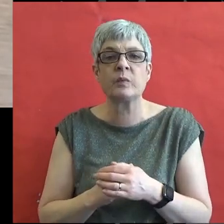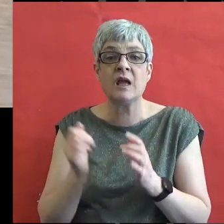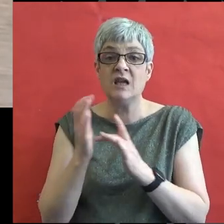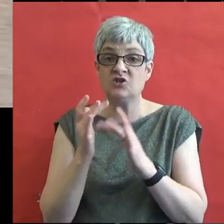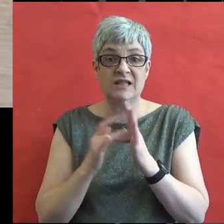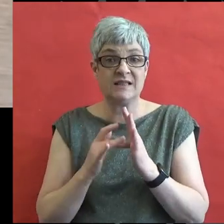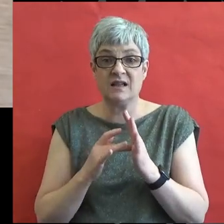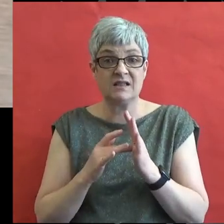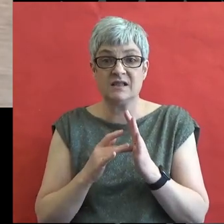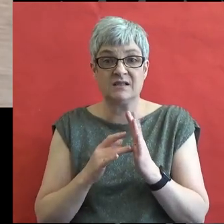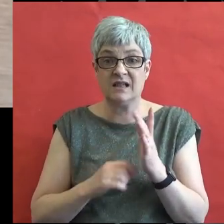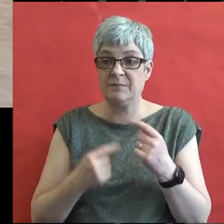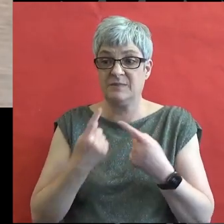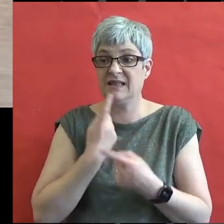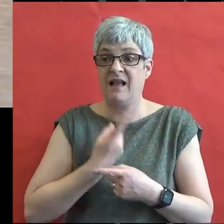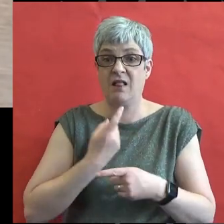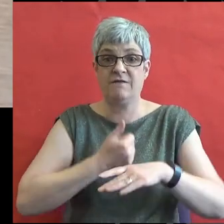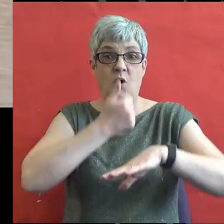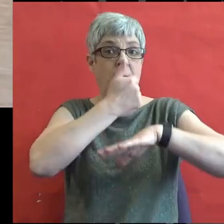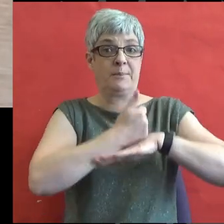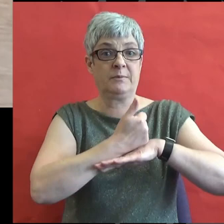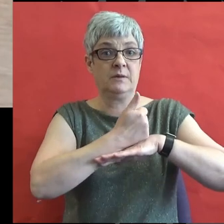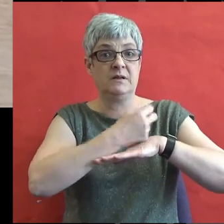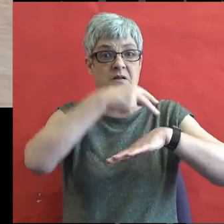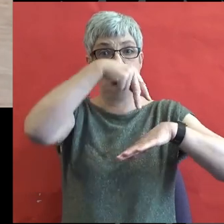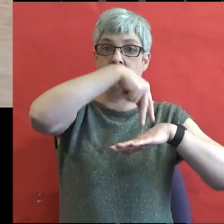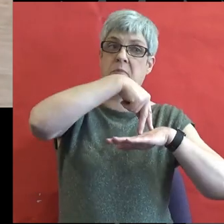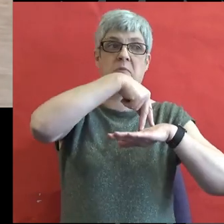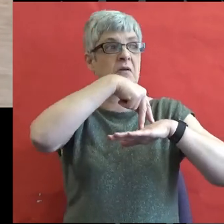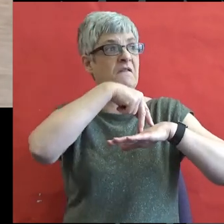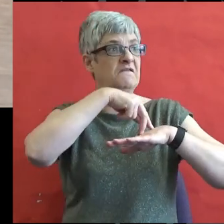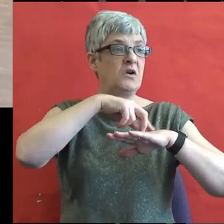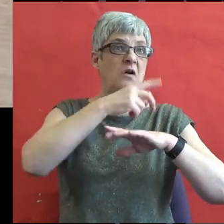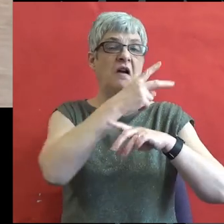Jesus didn't put himself on a pedestal for all to see